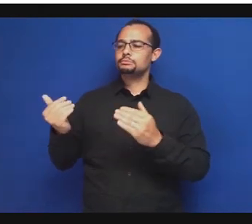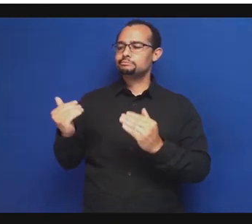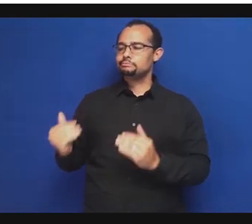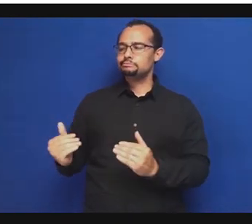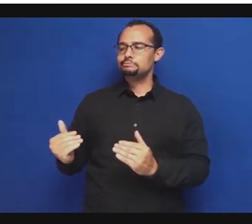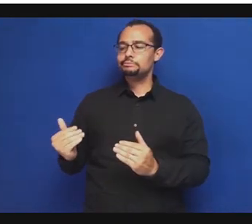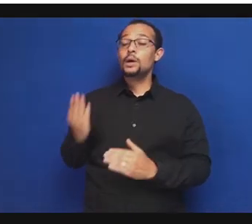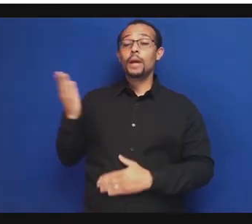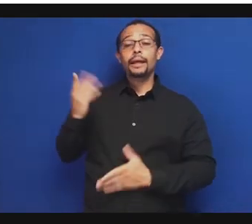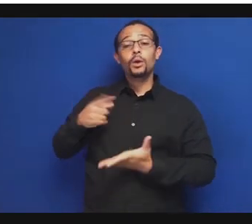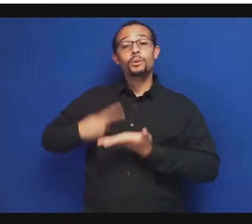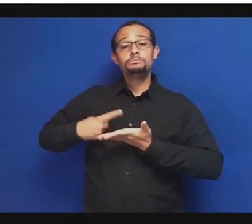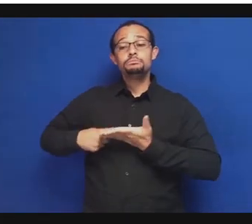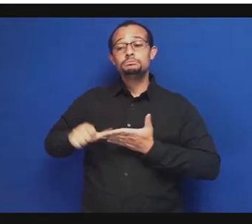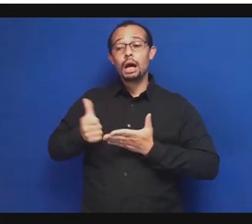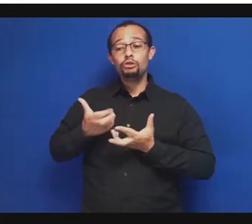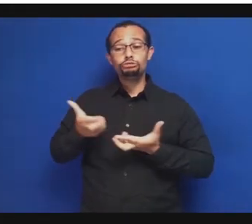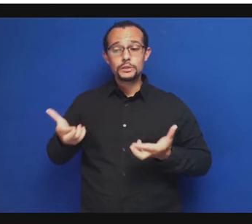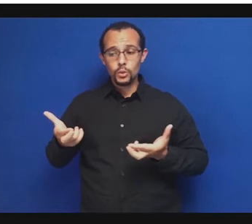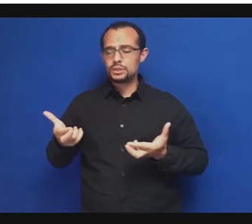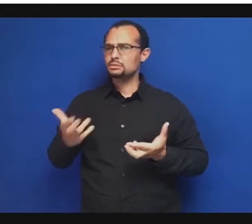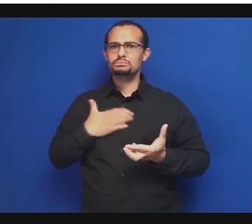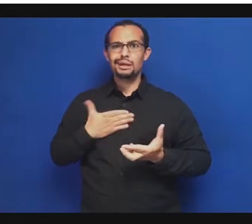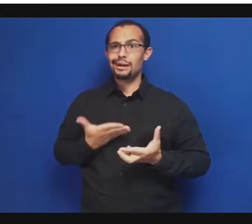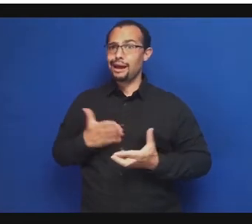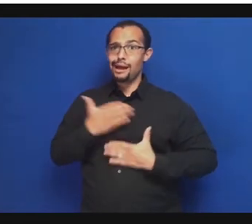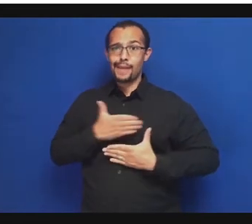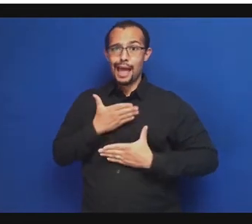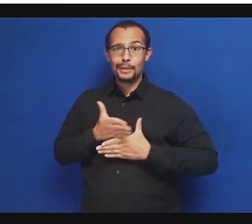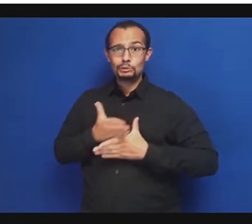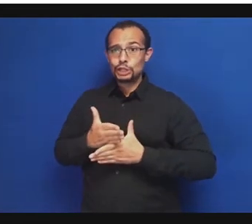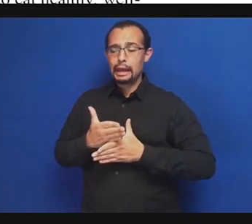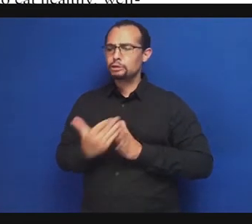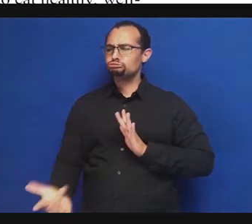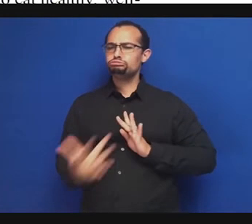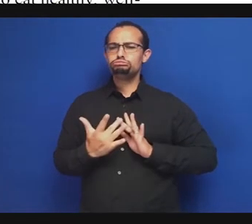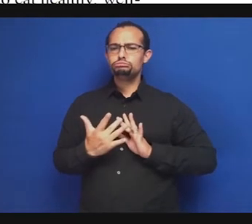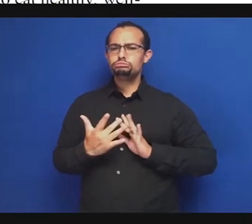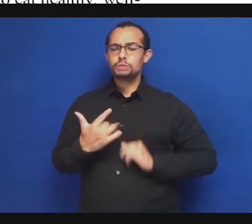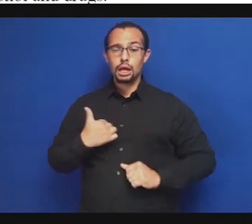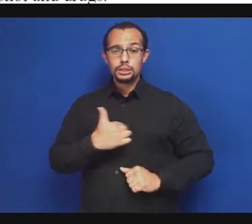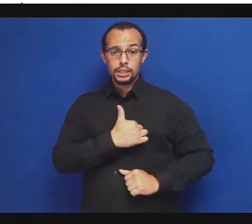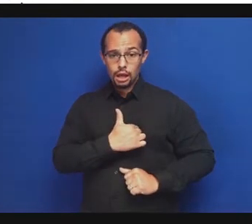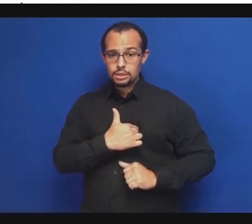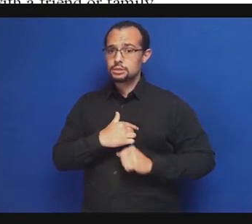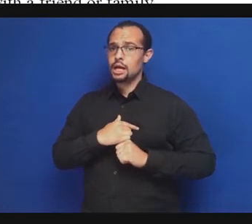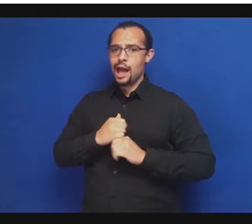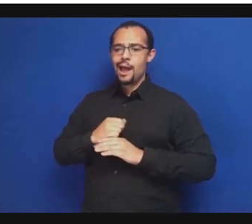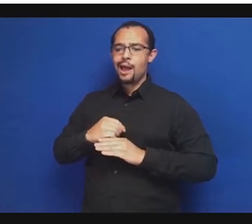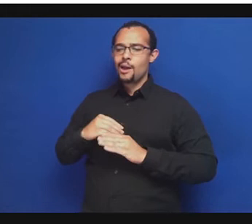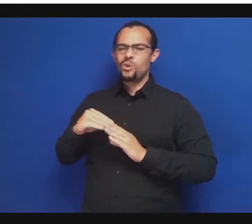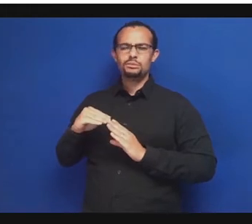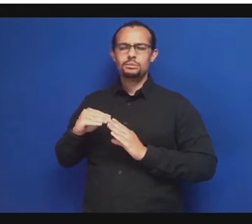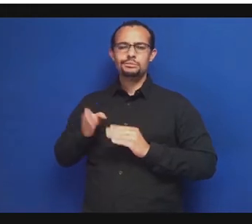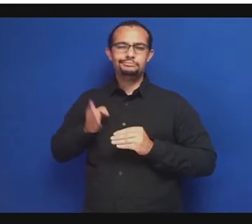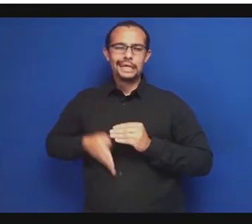directly. I will give my email address at the end. This is a page that is about 7 pages long that we've